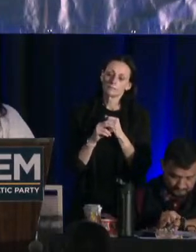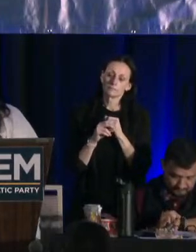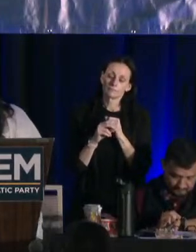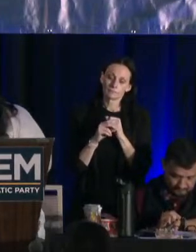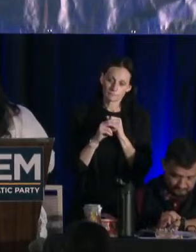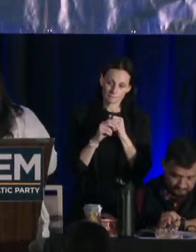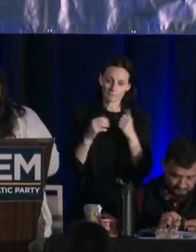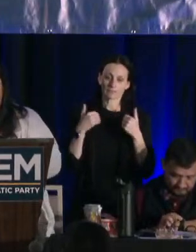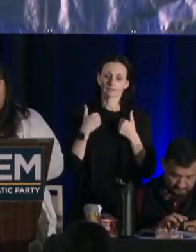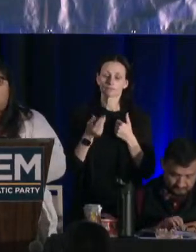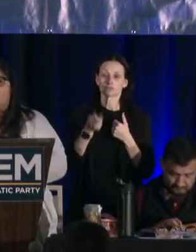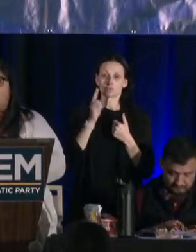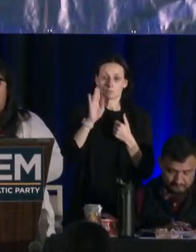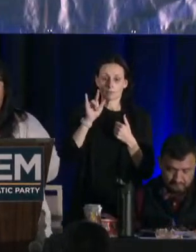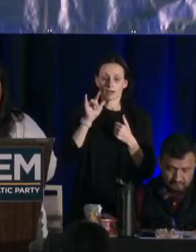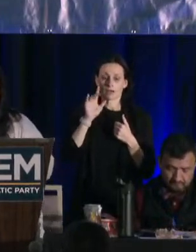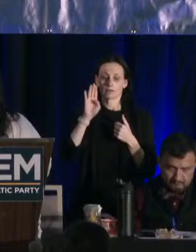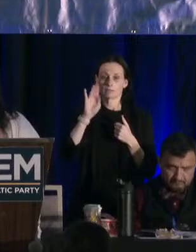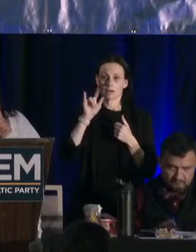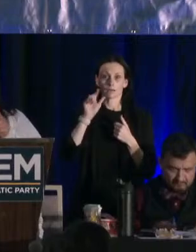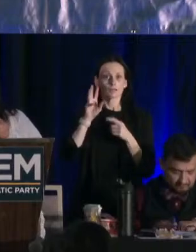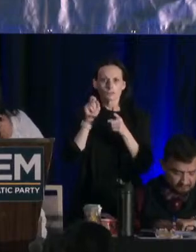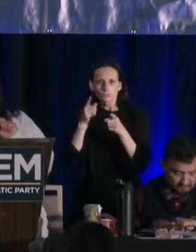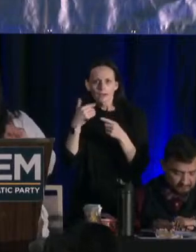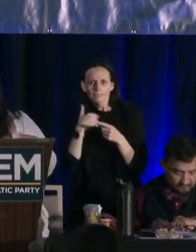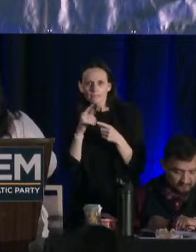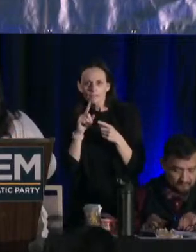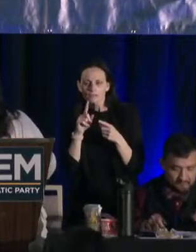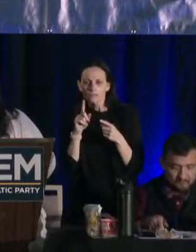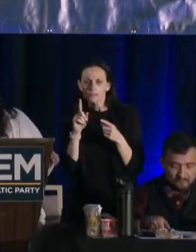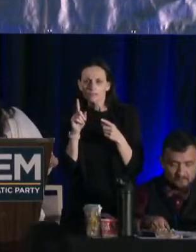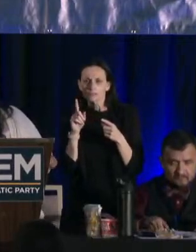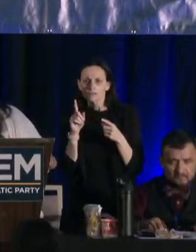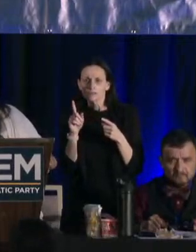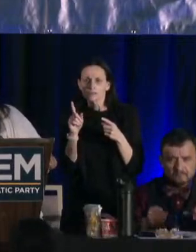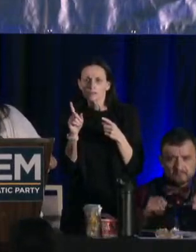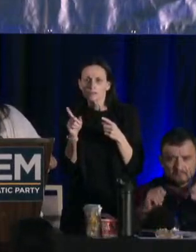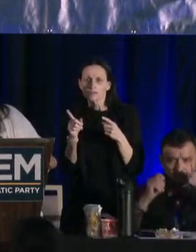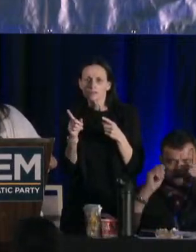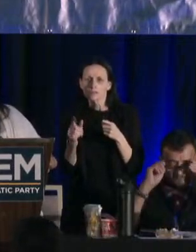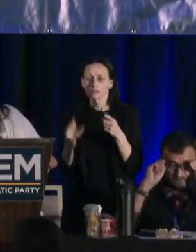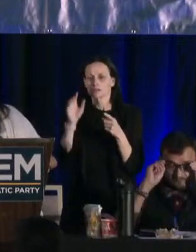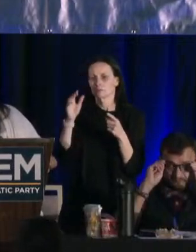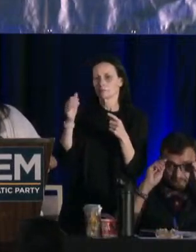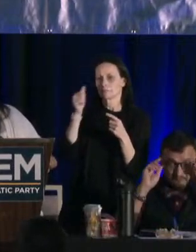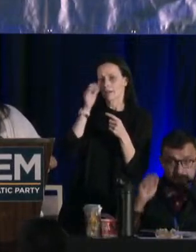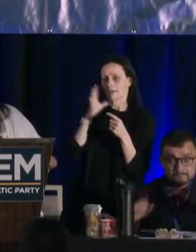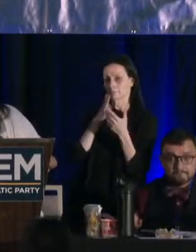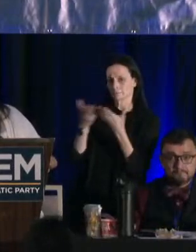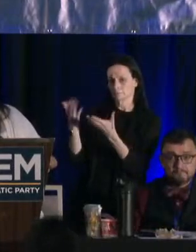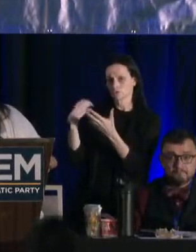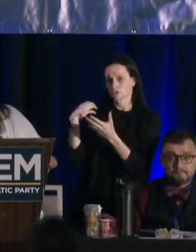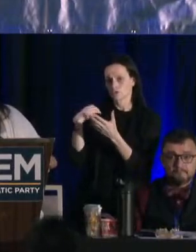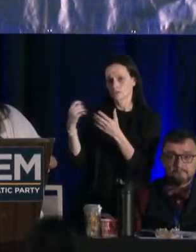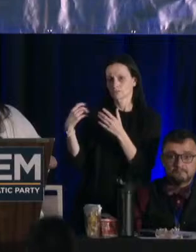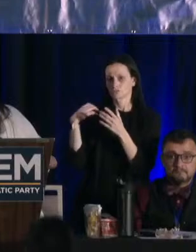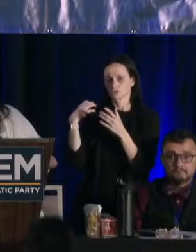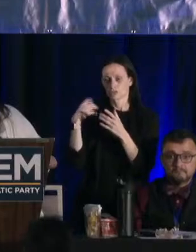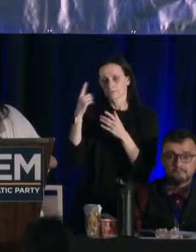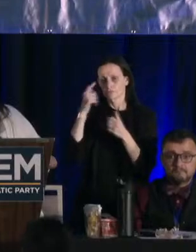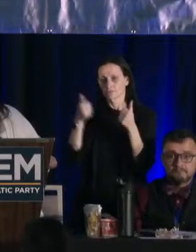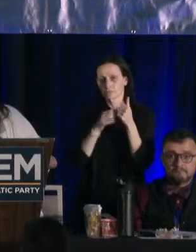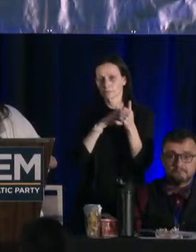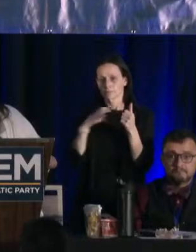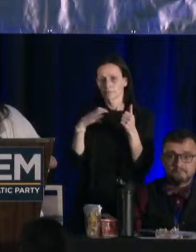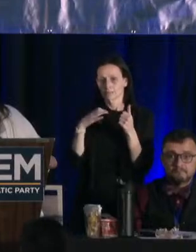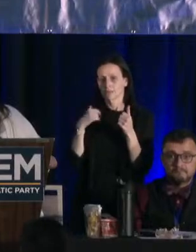Then we had two bylaw amendments. Oh, did you have? Madam Chair, I just want to, as the chair of the Chartered Org Subcommittee, I